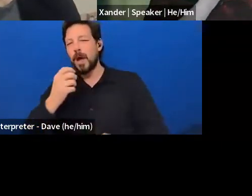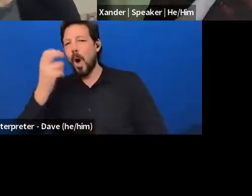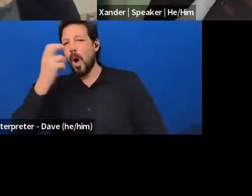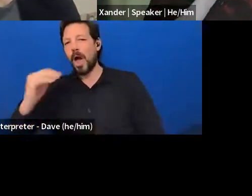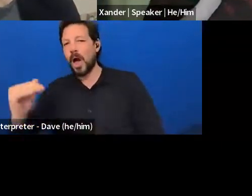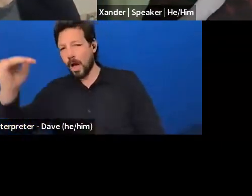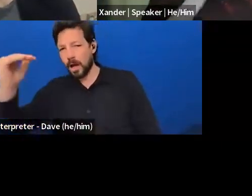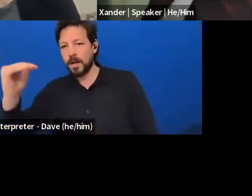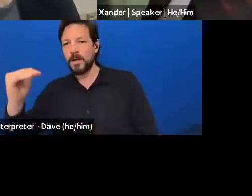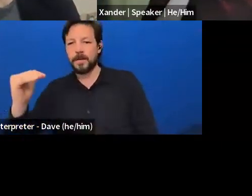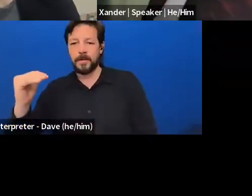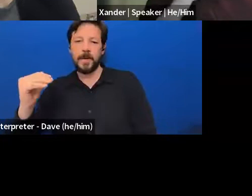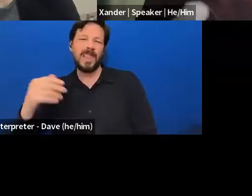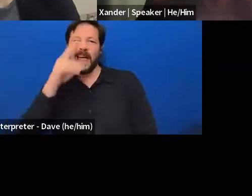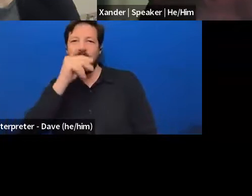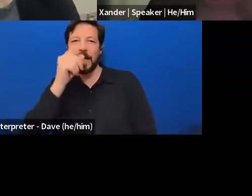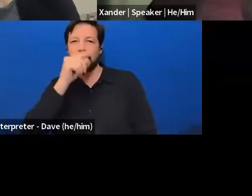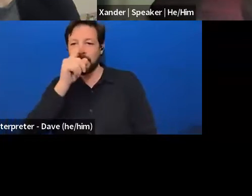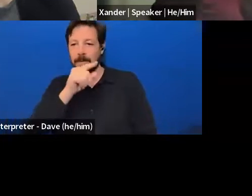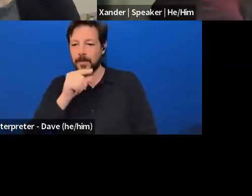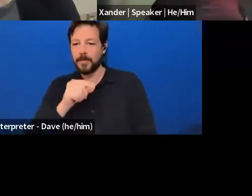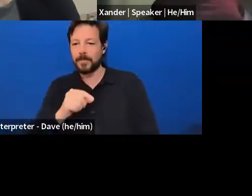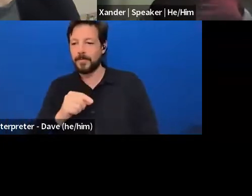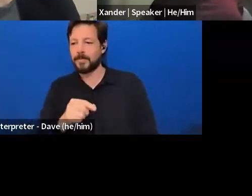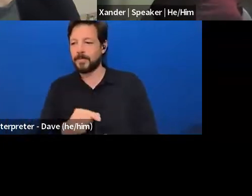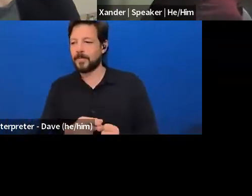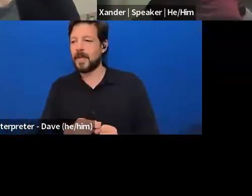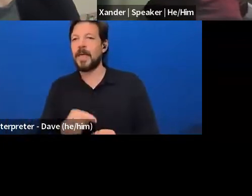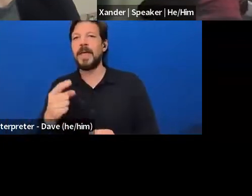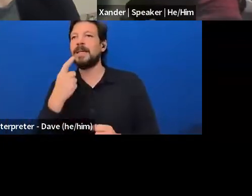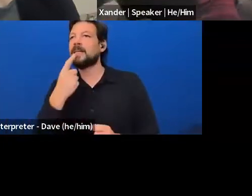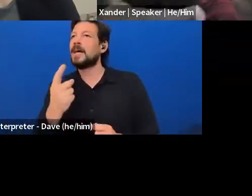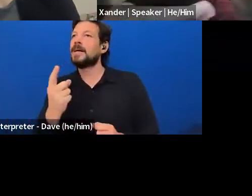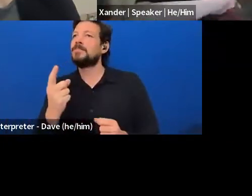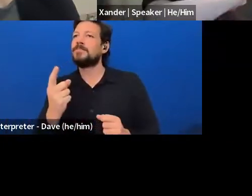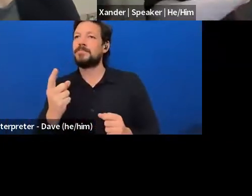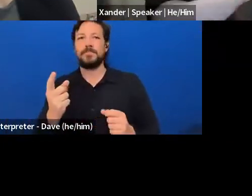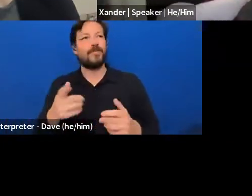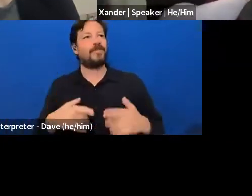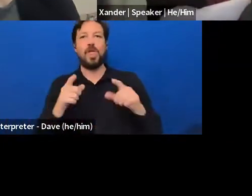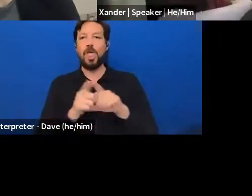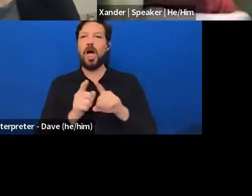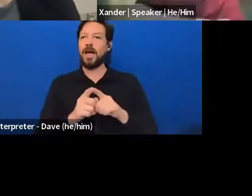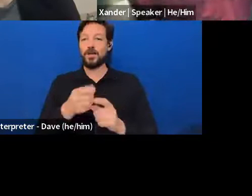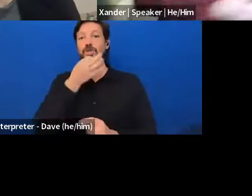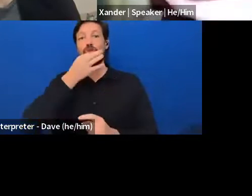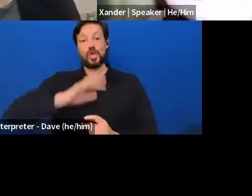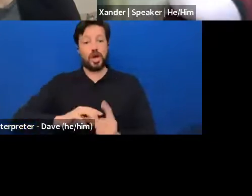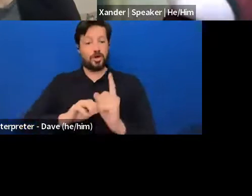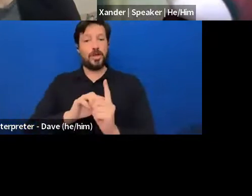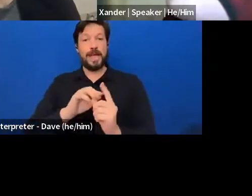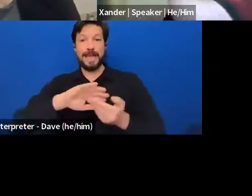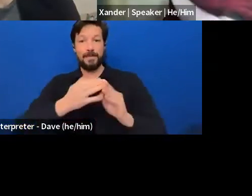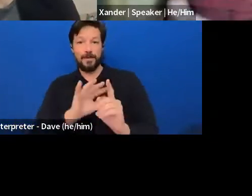these webinars talk about, is how over time a community is being built around the child and the family, and